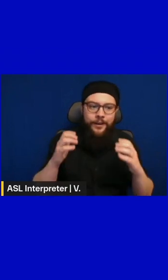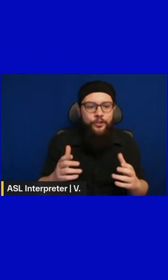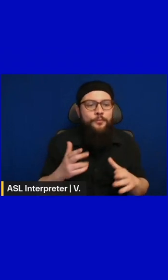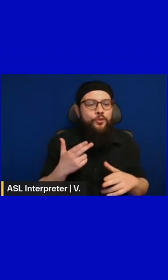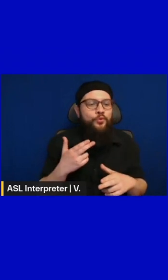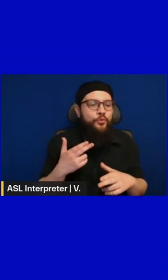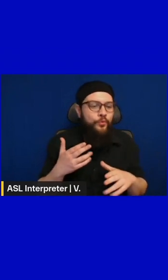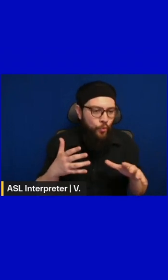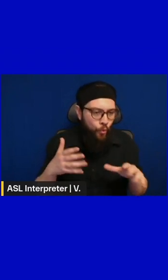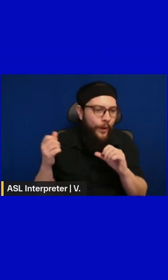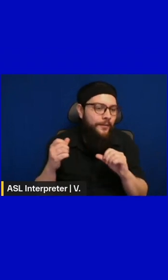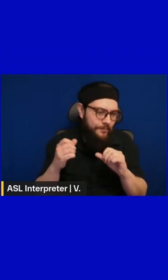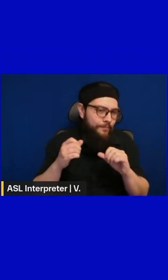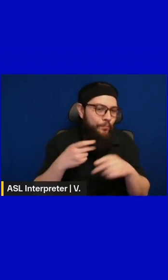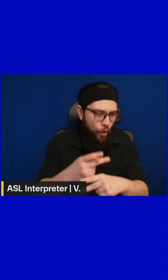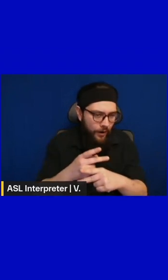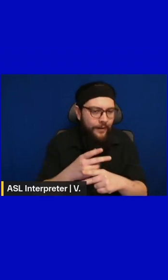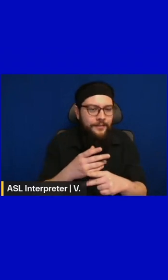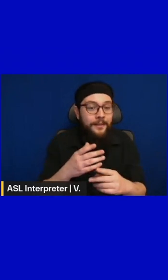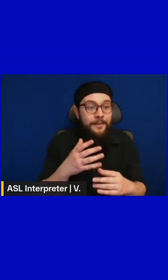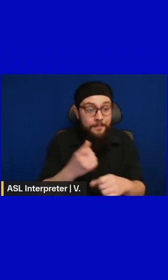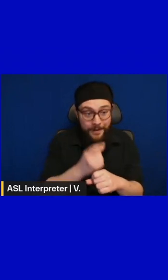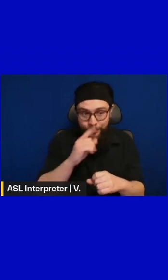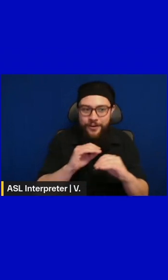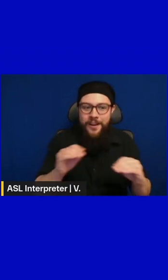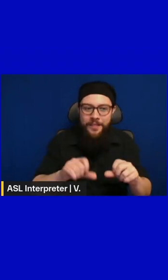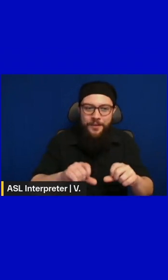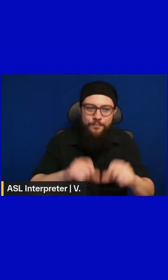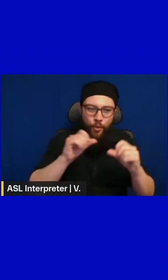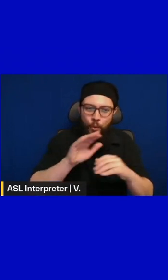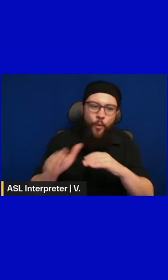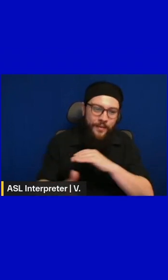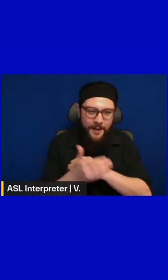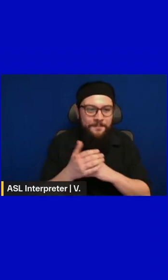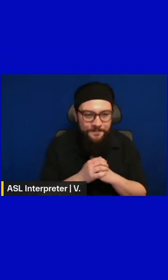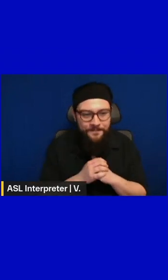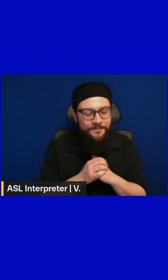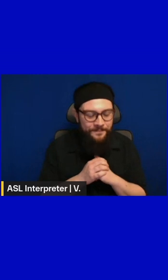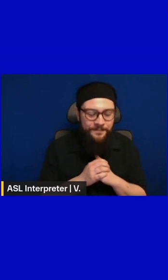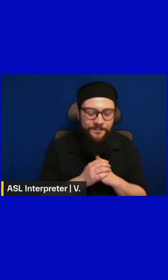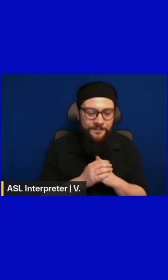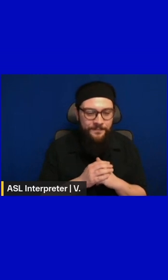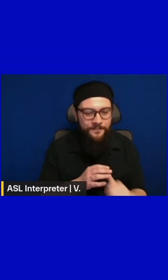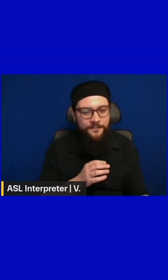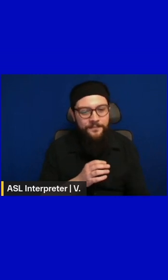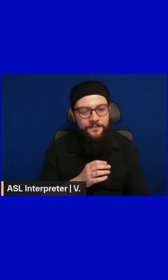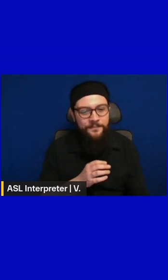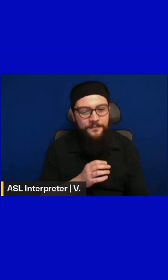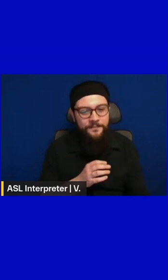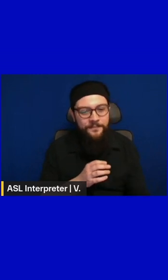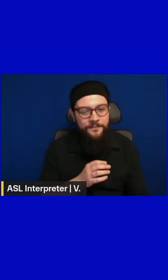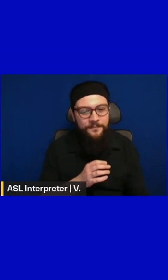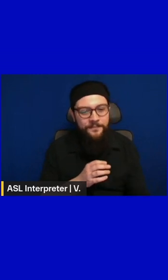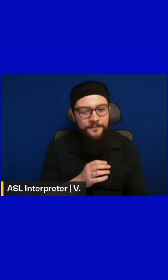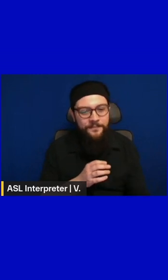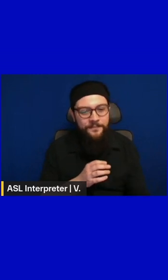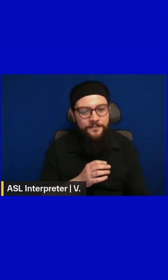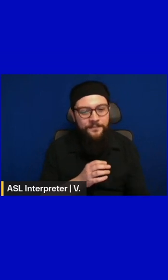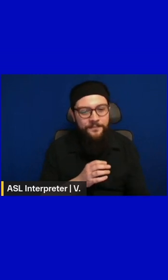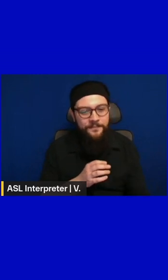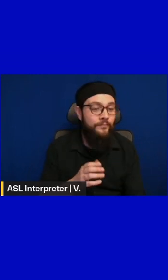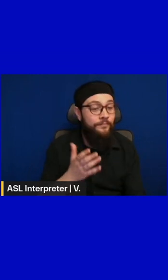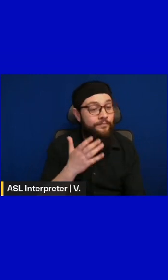product at the end of the day and that something hasn't broke overnight. All right, thank you. There is